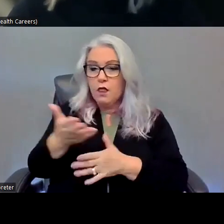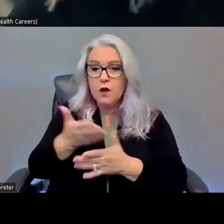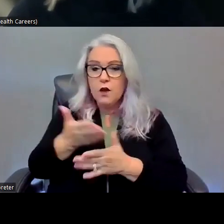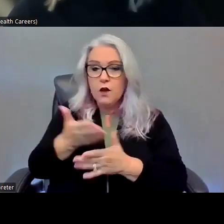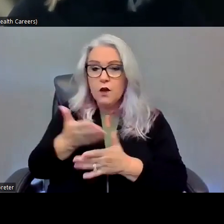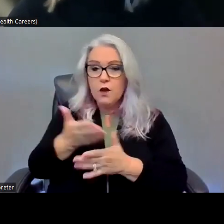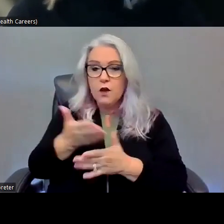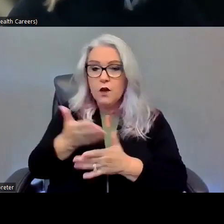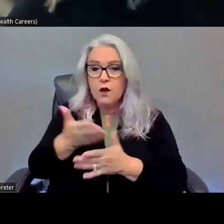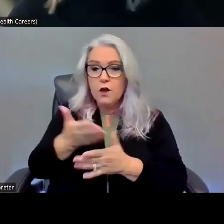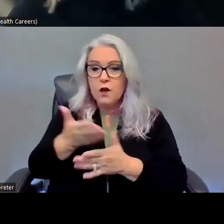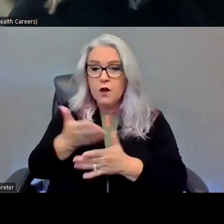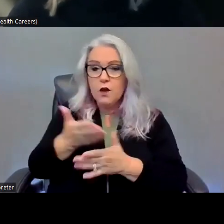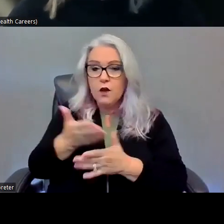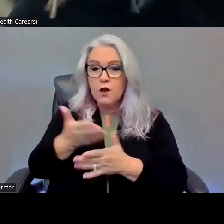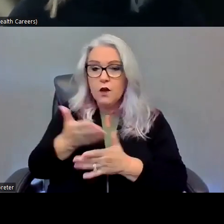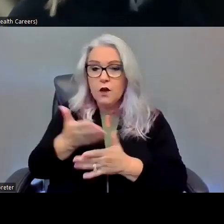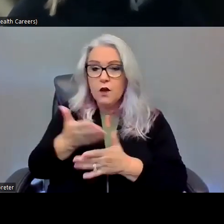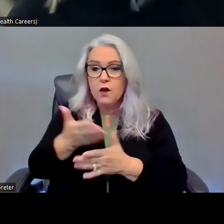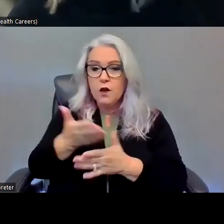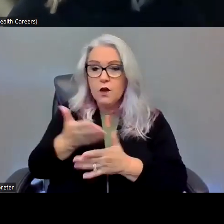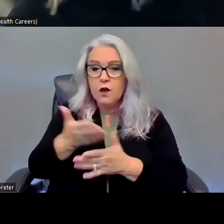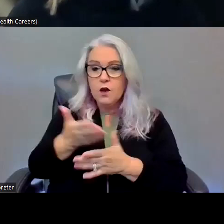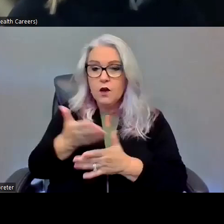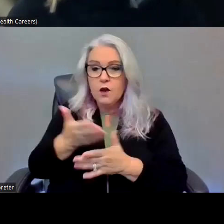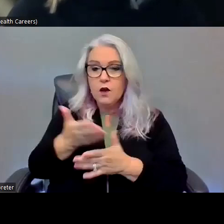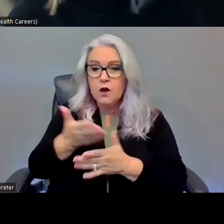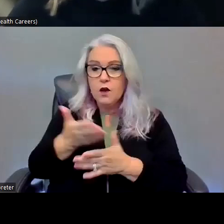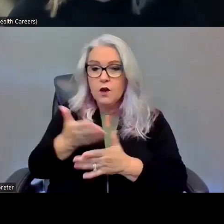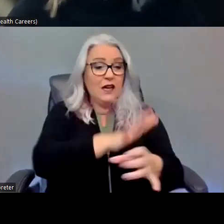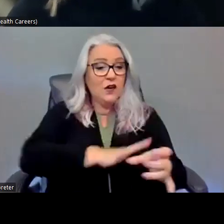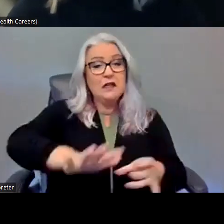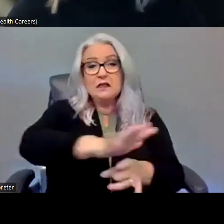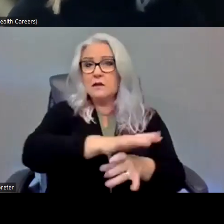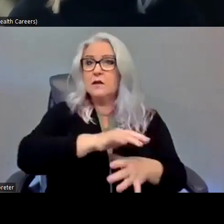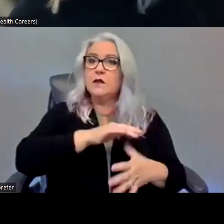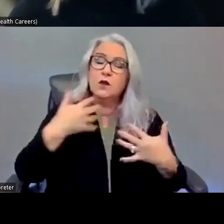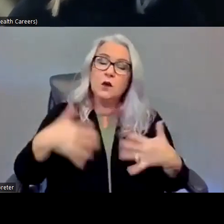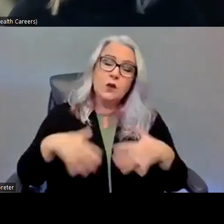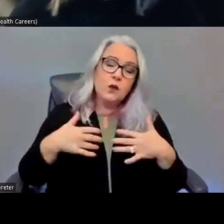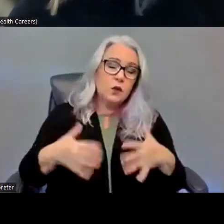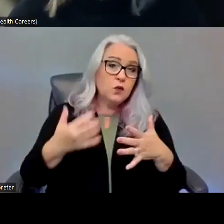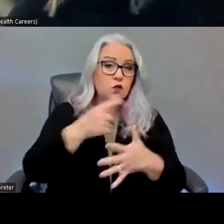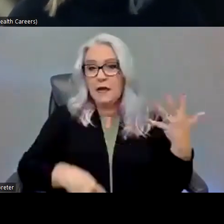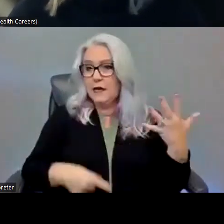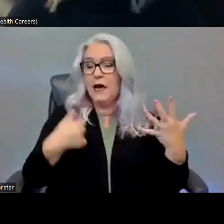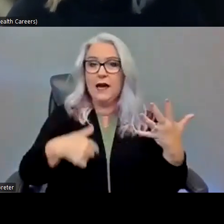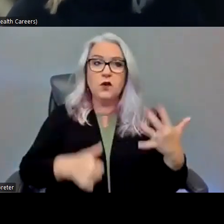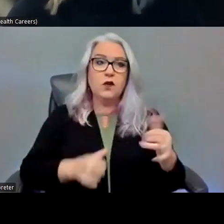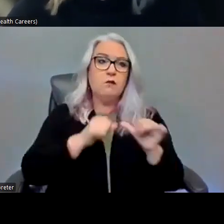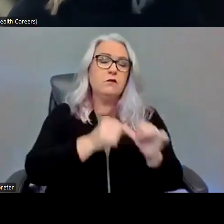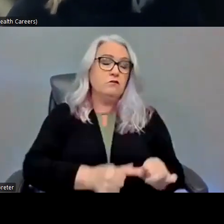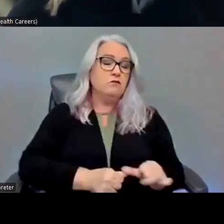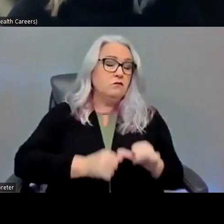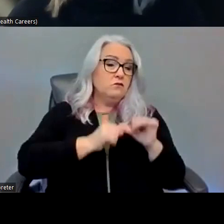patients' rooms and patient areas. There are many. I could go on and on. There is, when